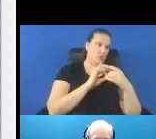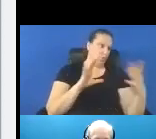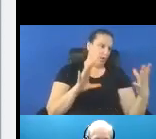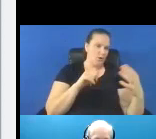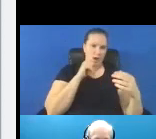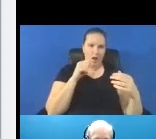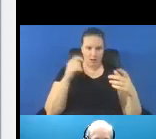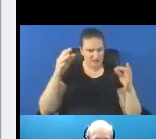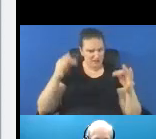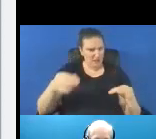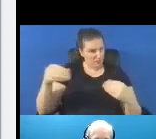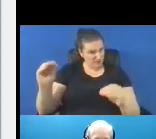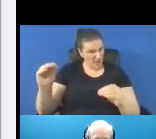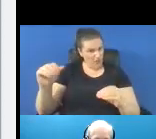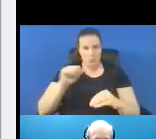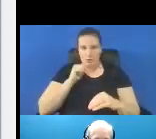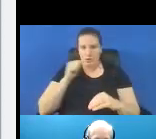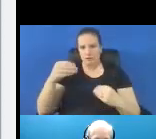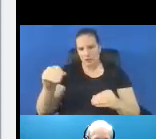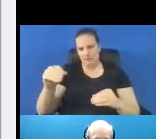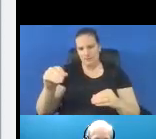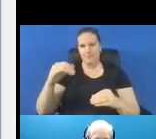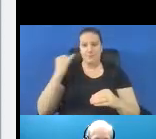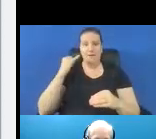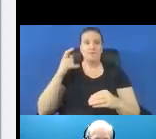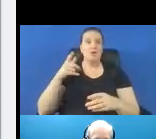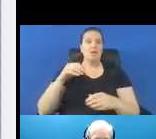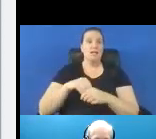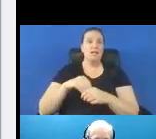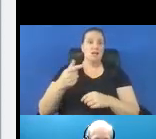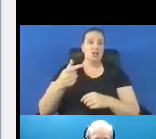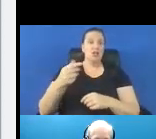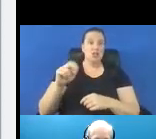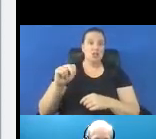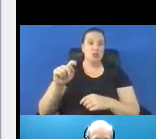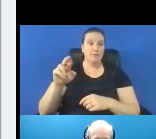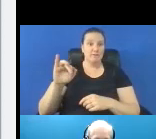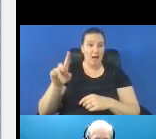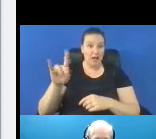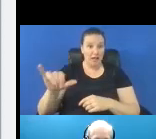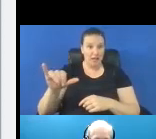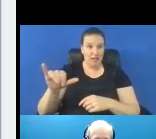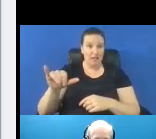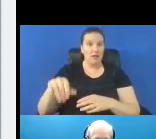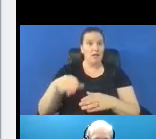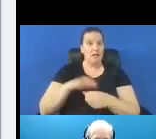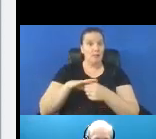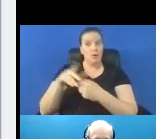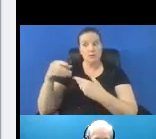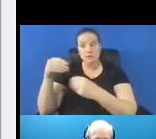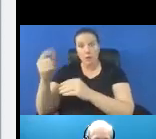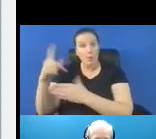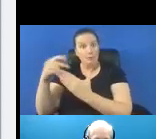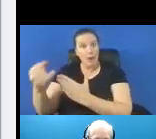whether they're going to sell or not. And if they're in a gentrifying neighborhood, the opportunity might be to able to sell one project, make enough money to